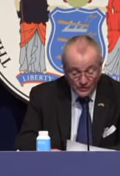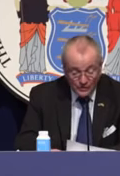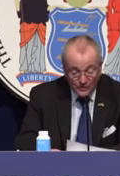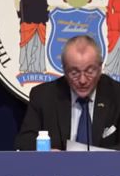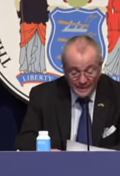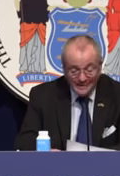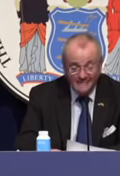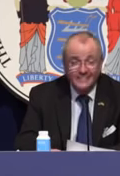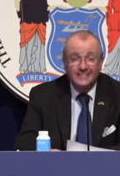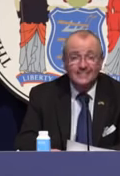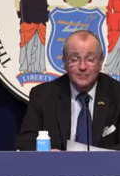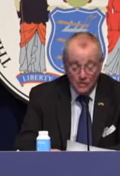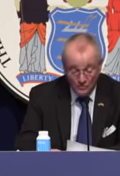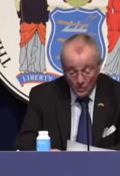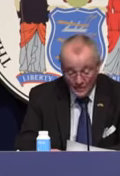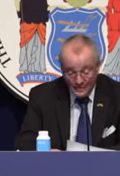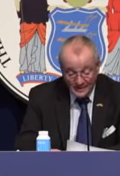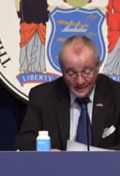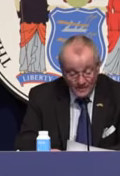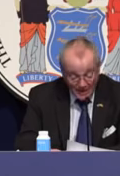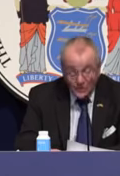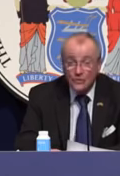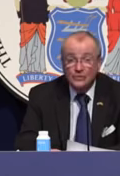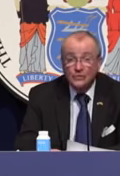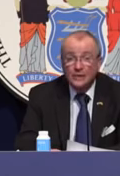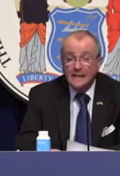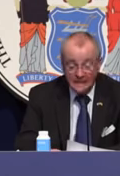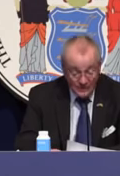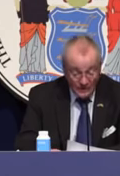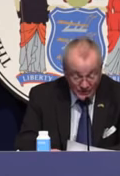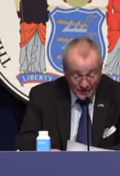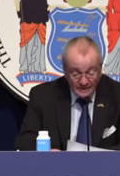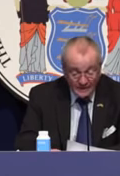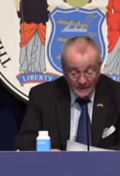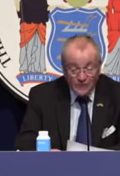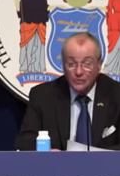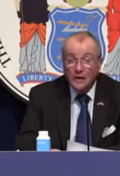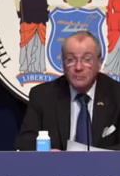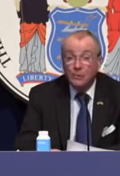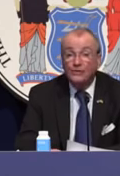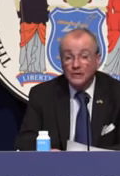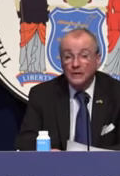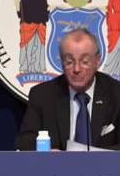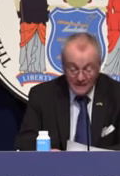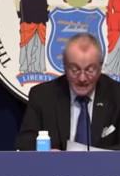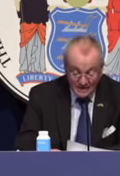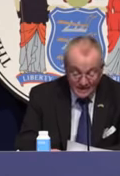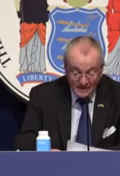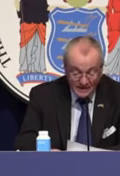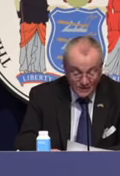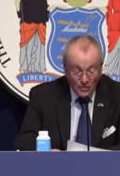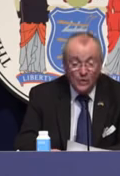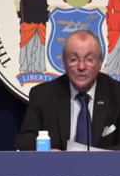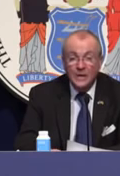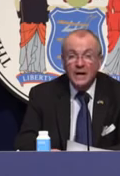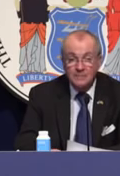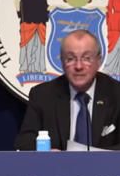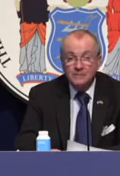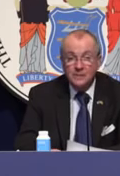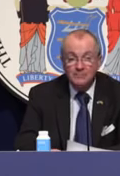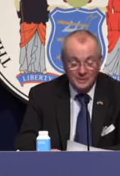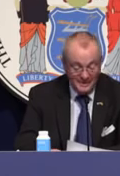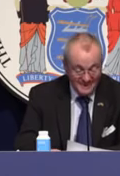the resources we need to move forward. My focus is on getting things done in this unprecedented pandemic for all